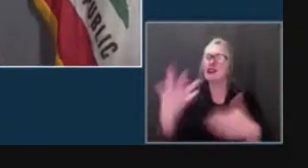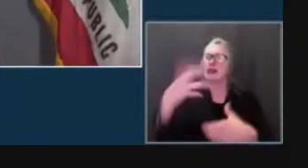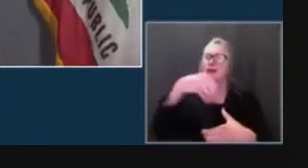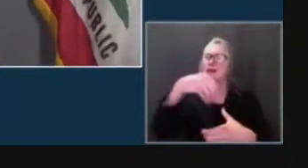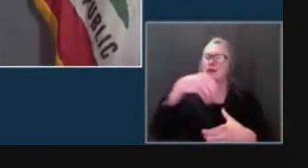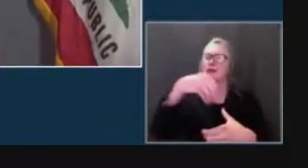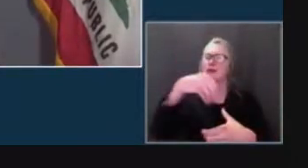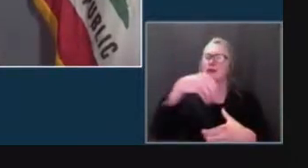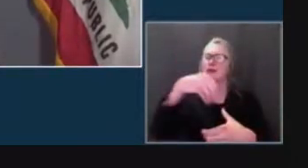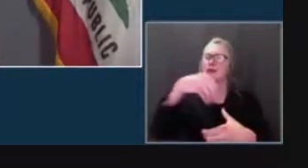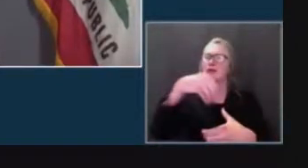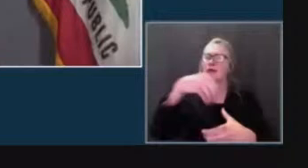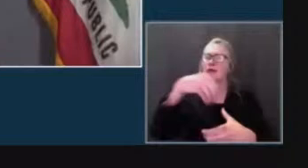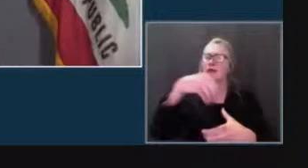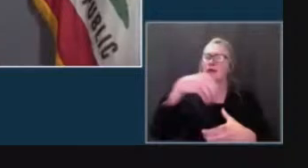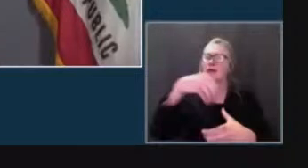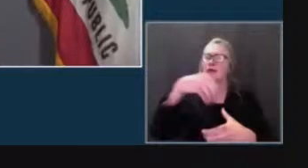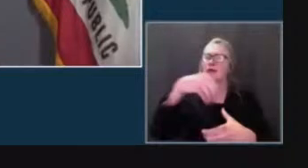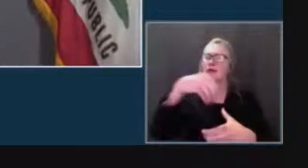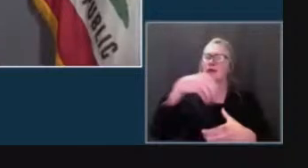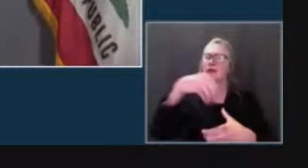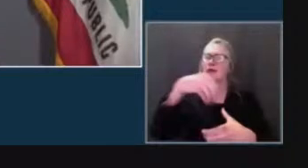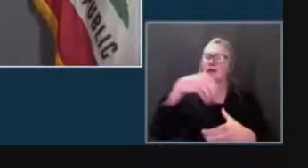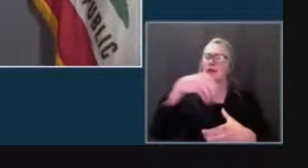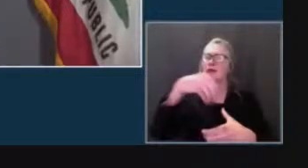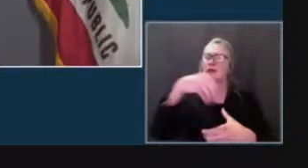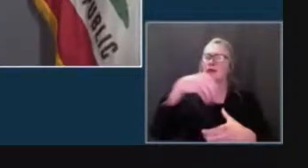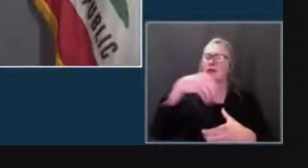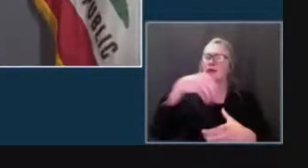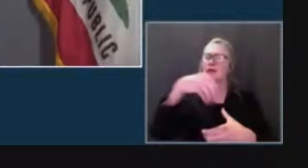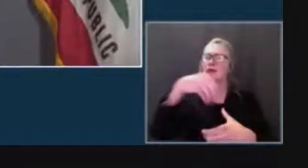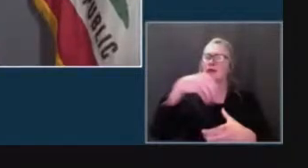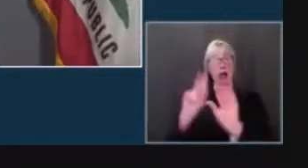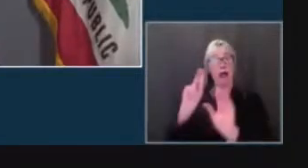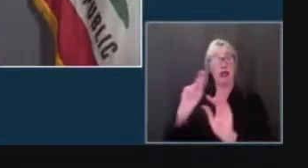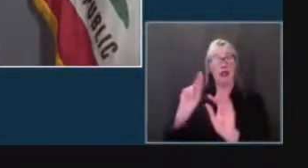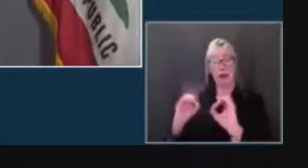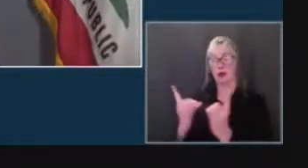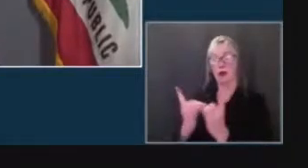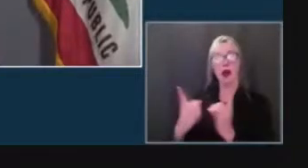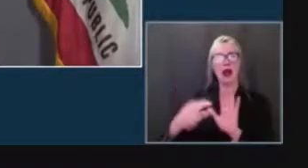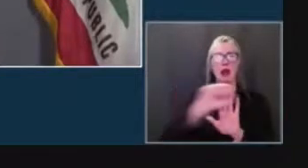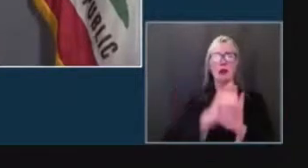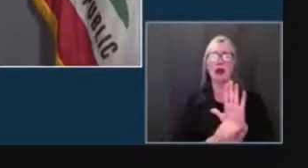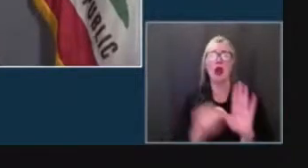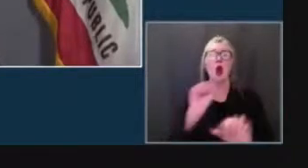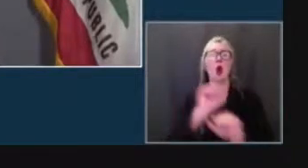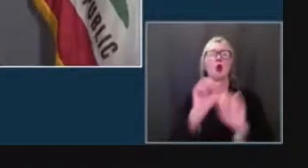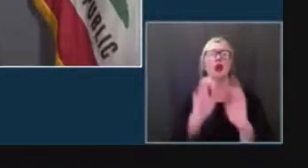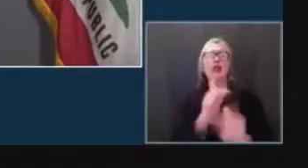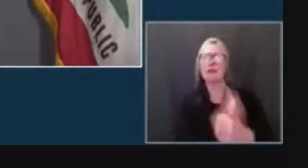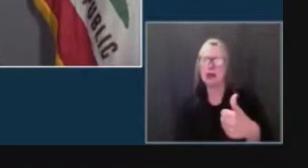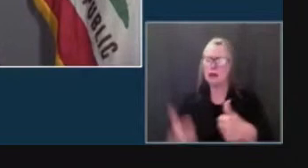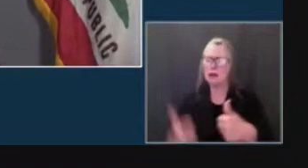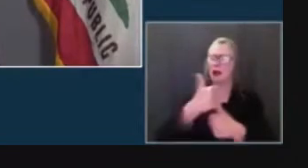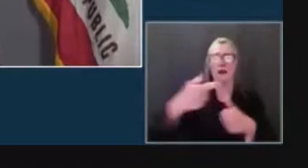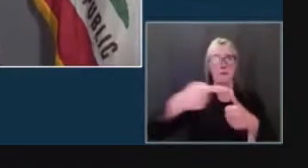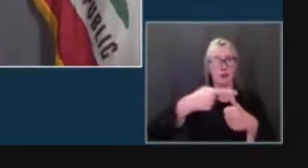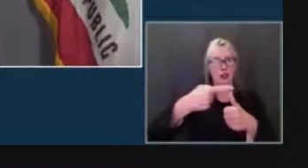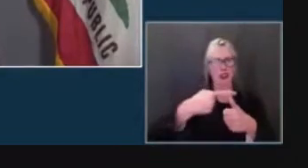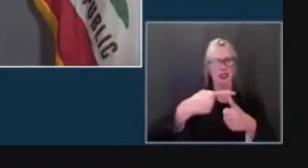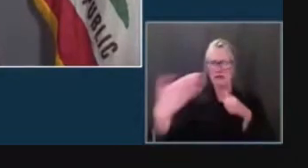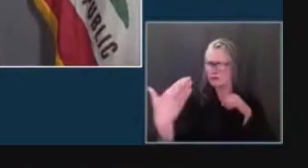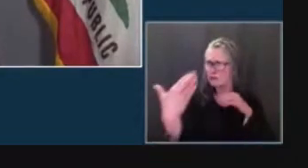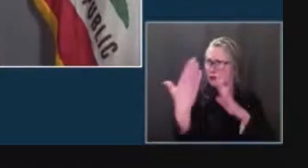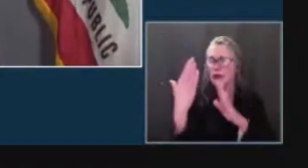workers who are organizing and join us as a party and as a state to put working people first, standing up to corporate power. Let's